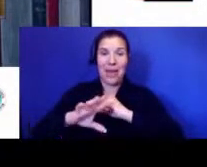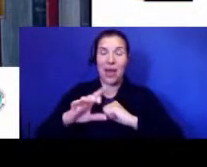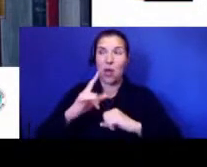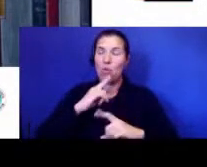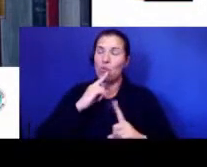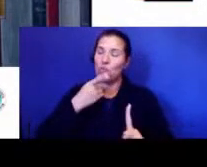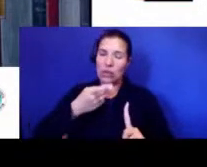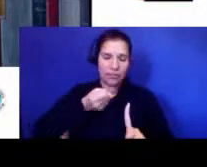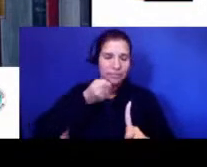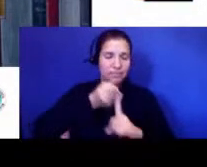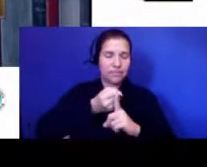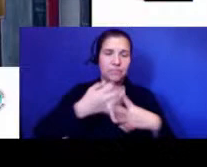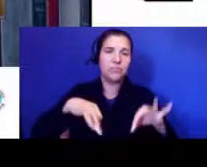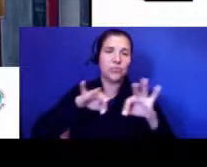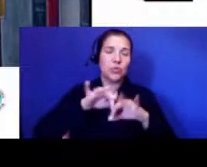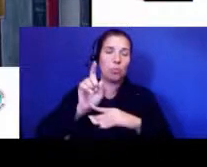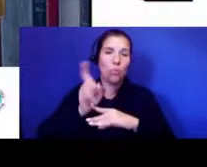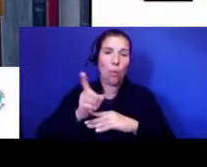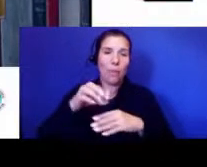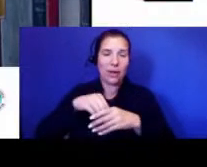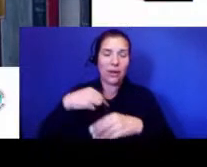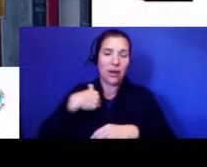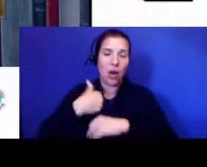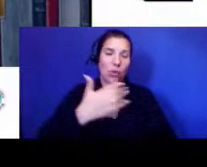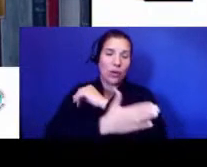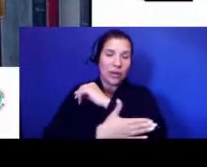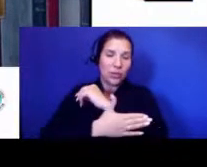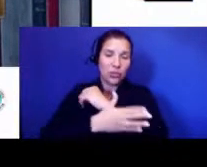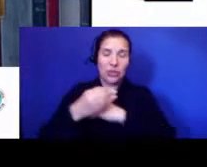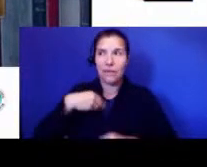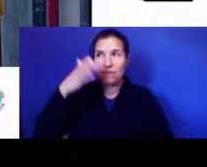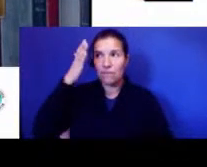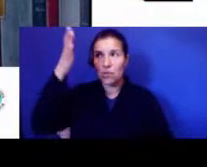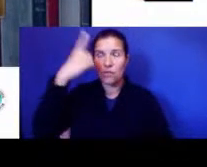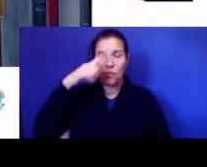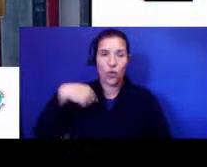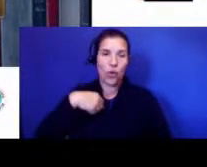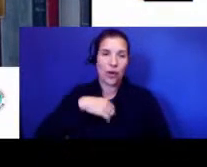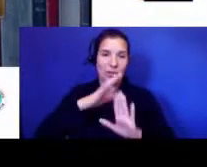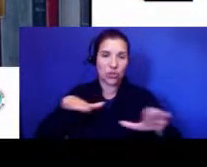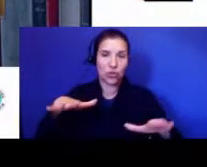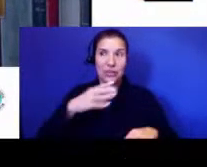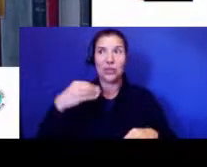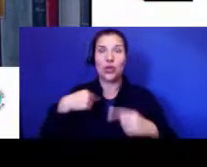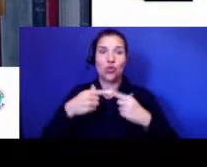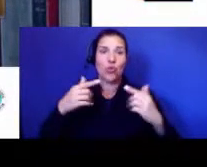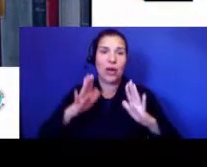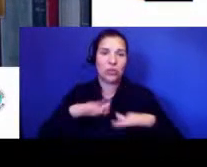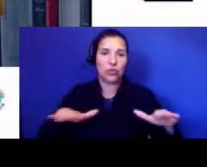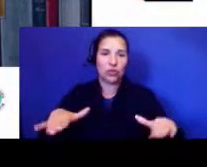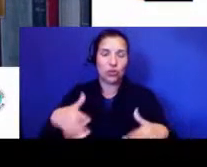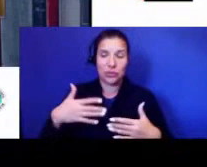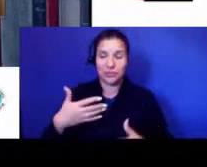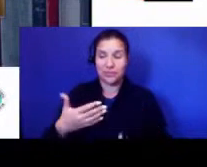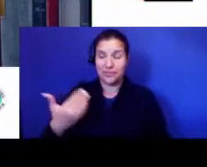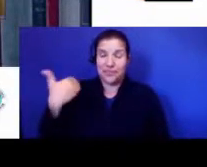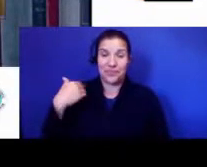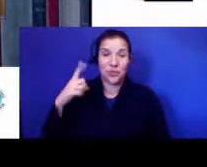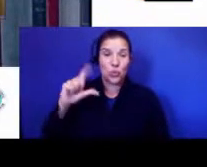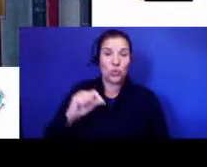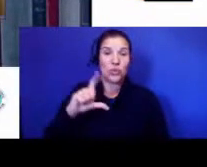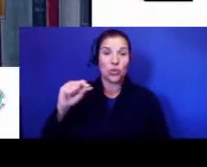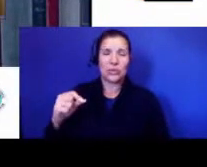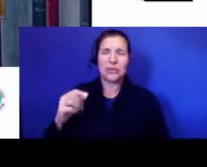critical moment for our country and for the future of our children and our grandchildren. In 2020, millions